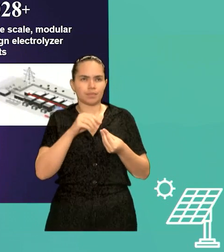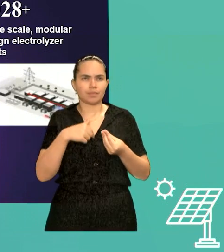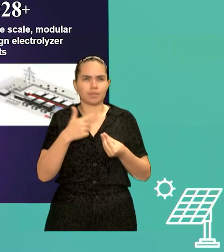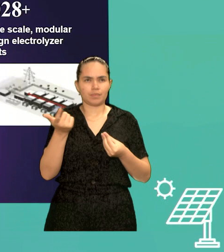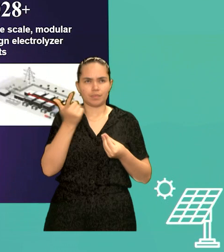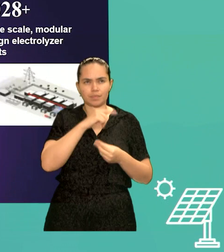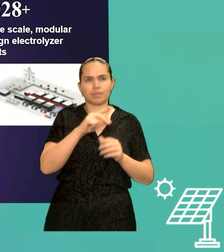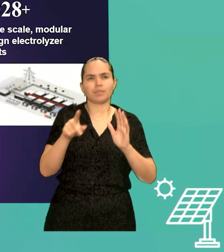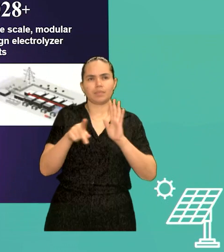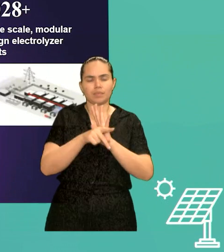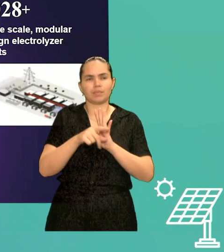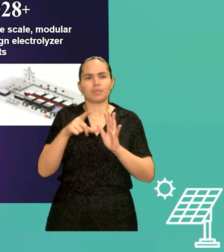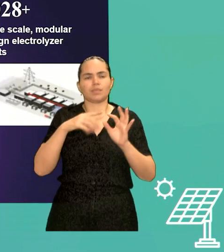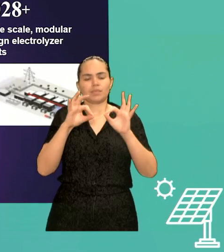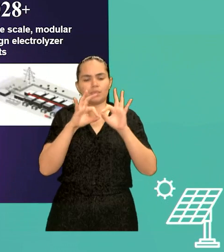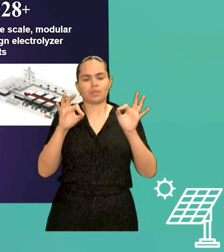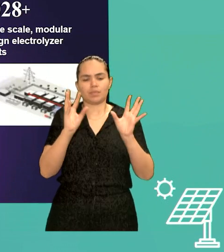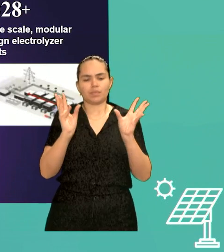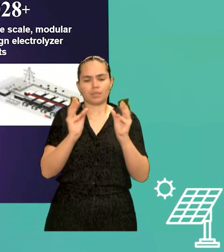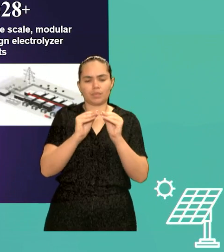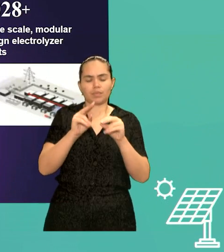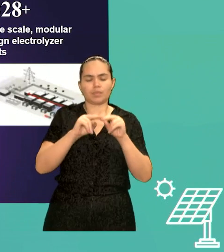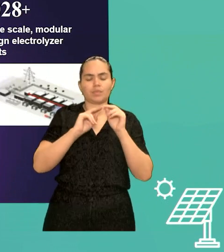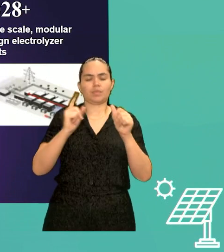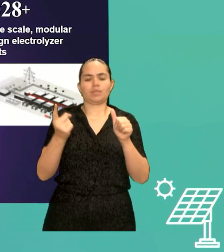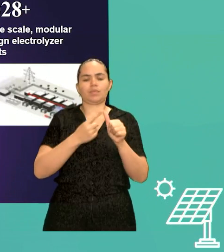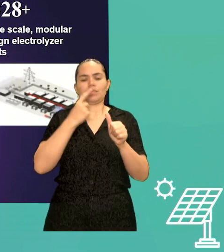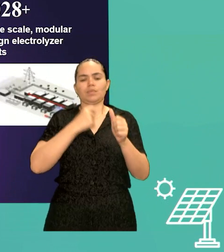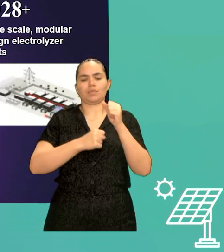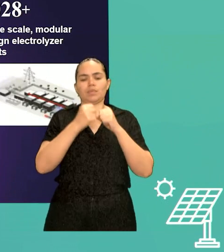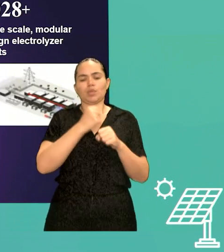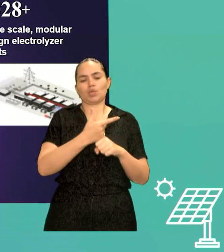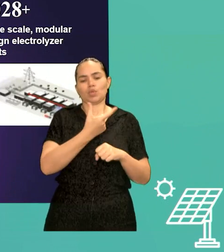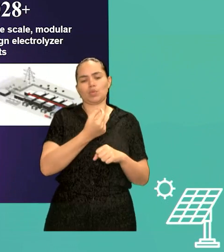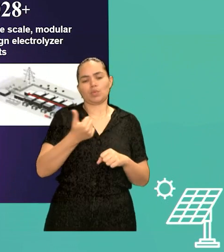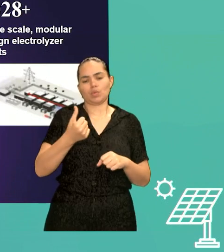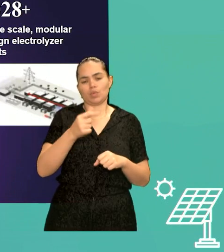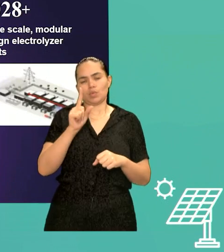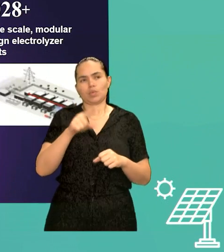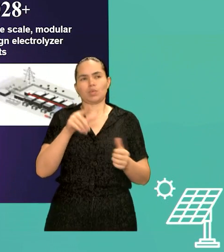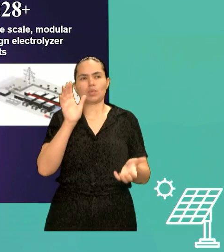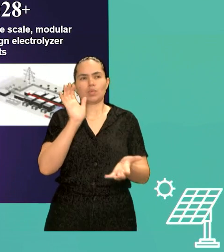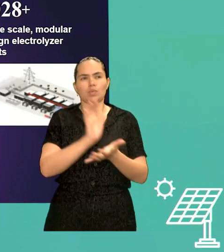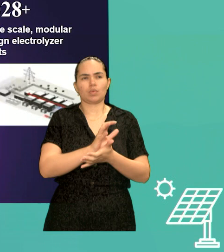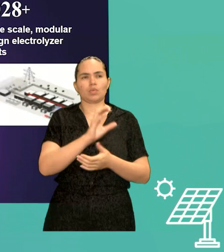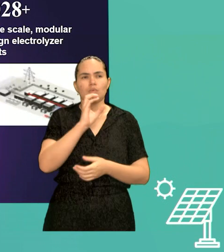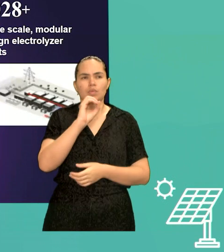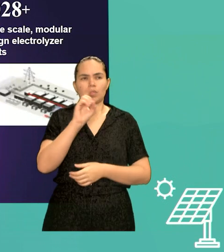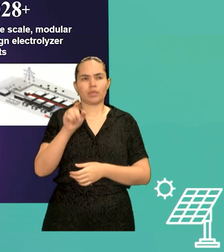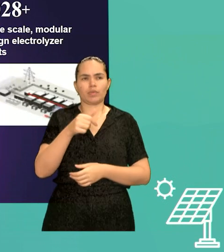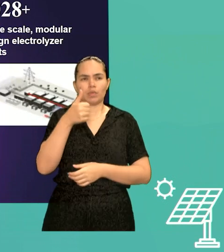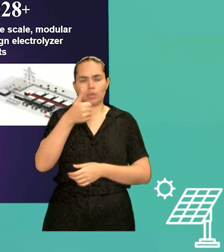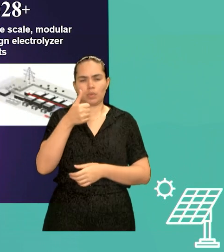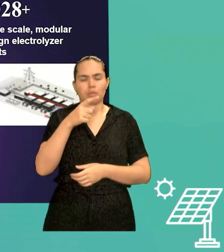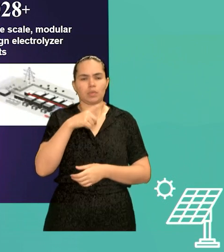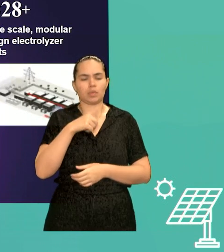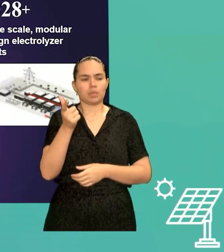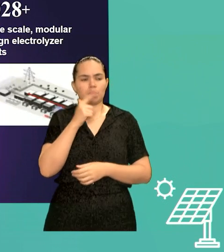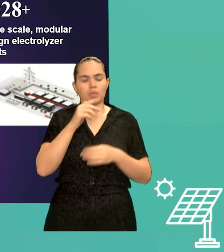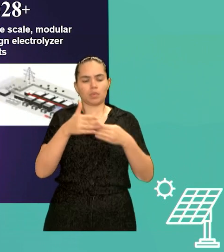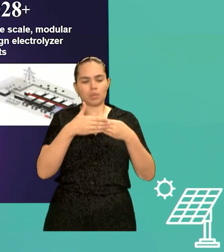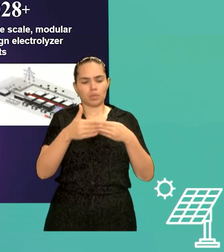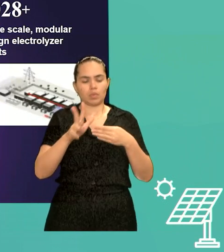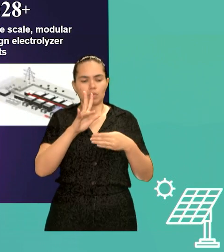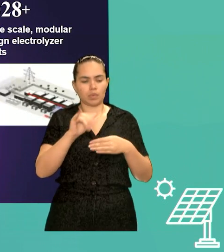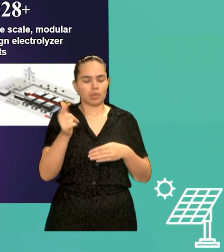The first version was of 2011 with 0.1 megawatts, and